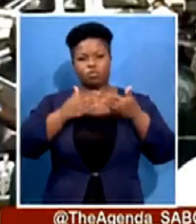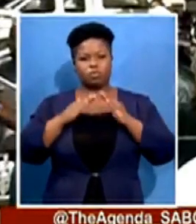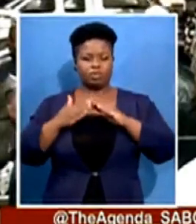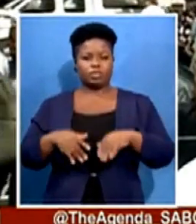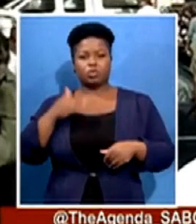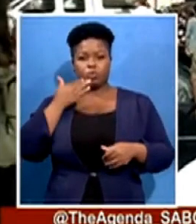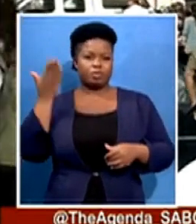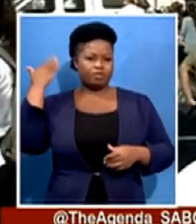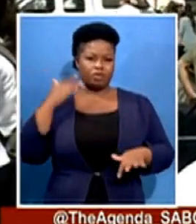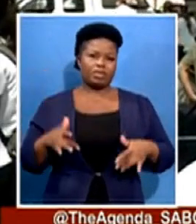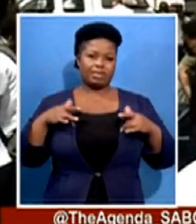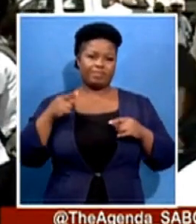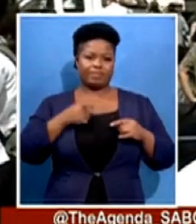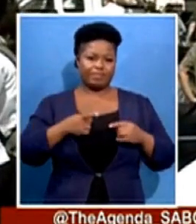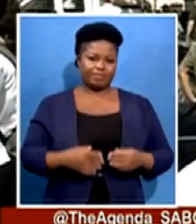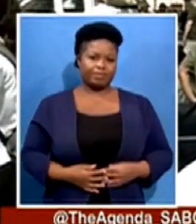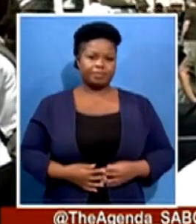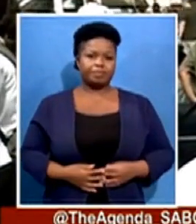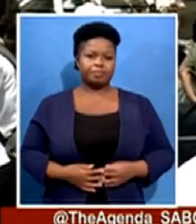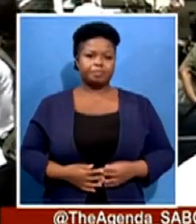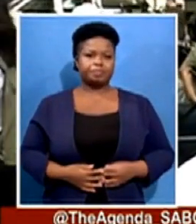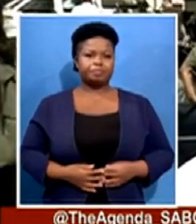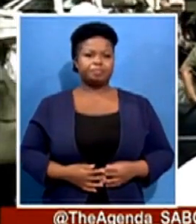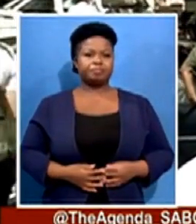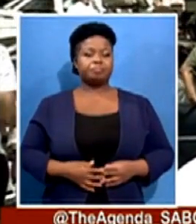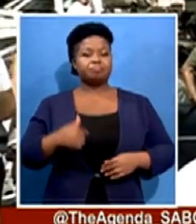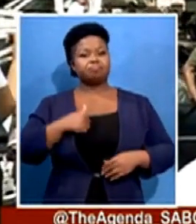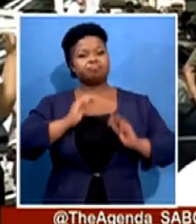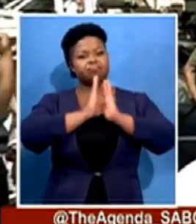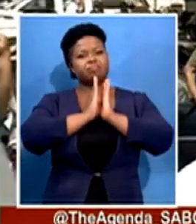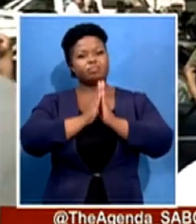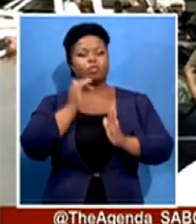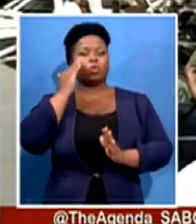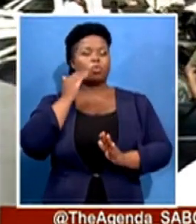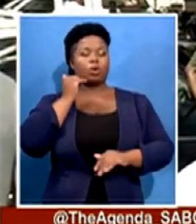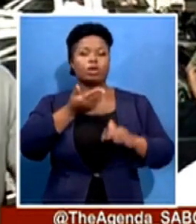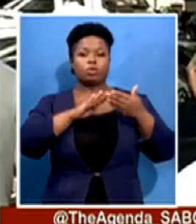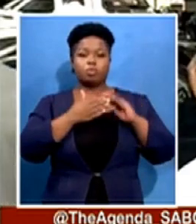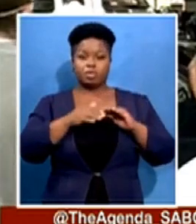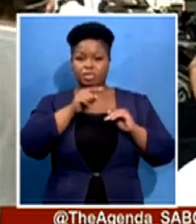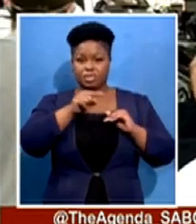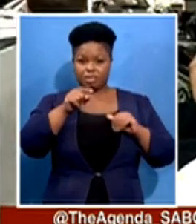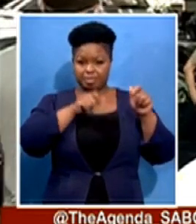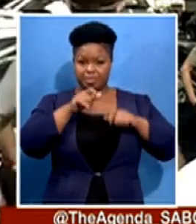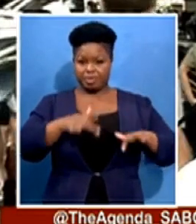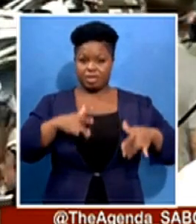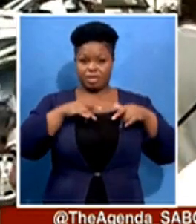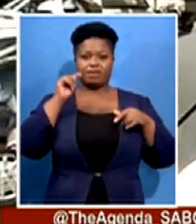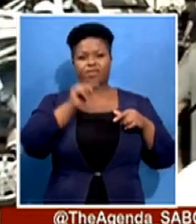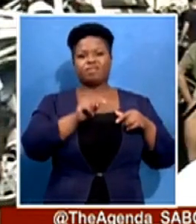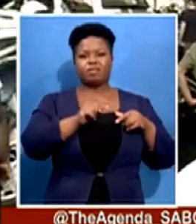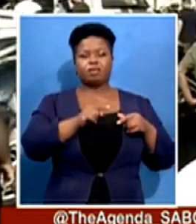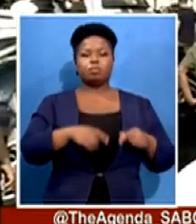to a local community of white people. Whether they lived here before or not doesn't matter, but they